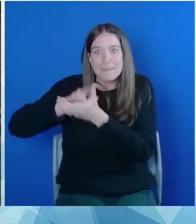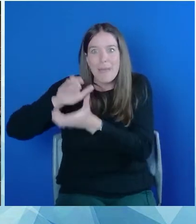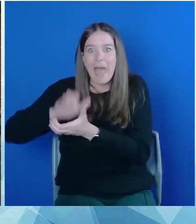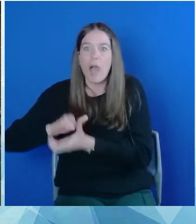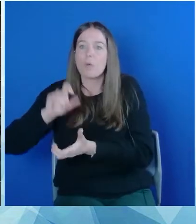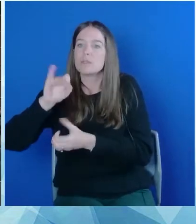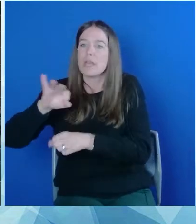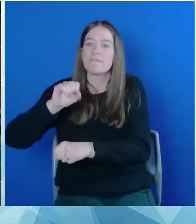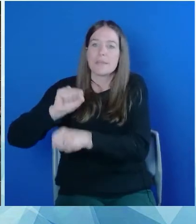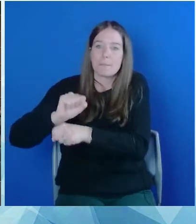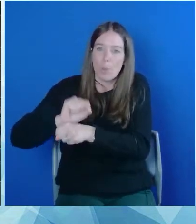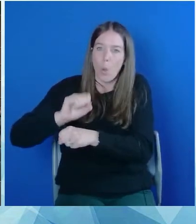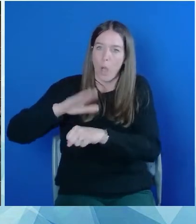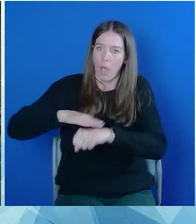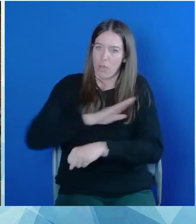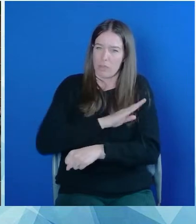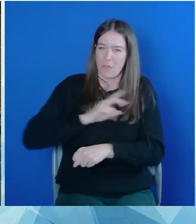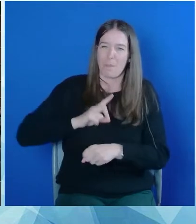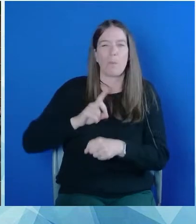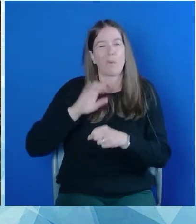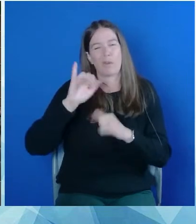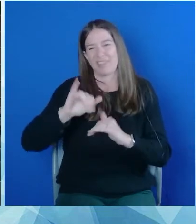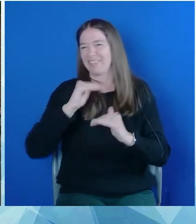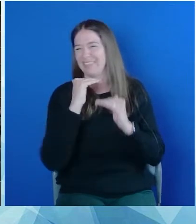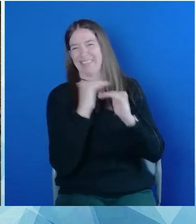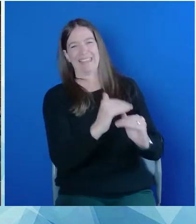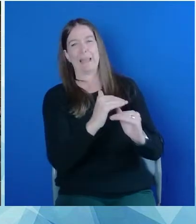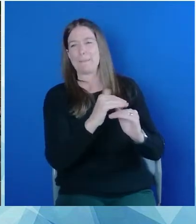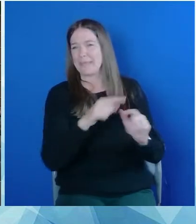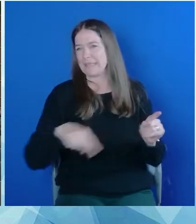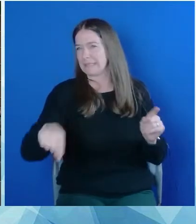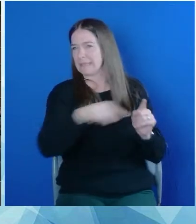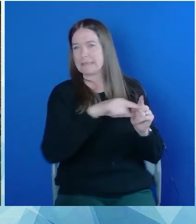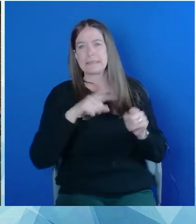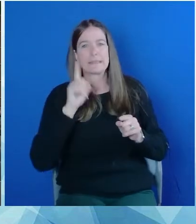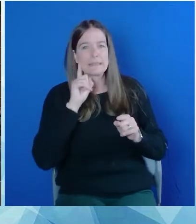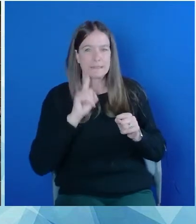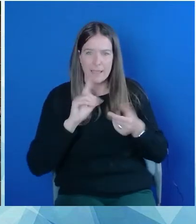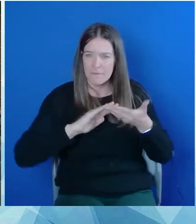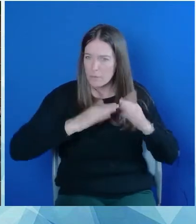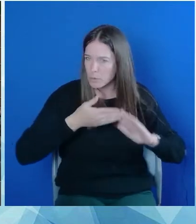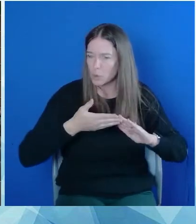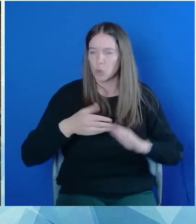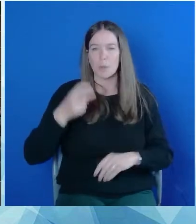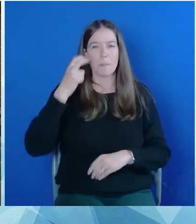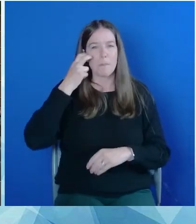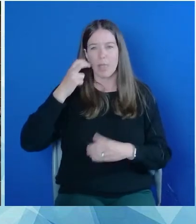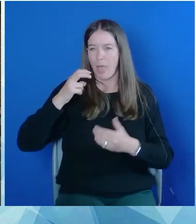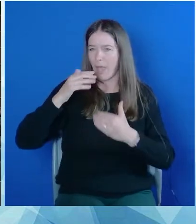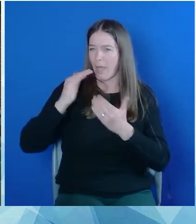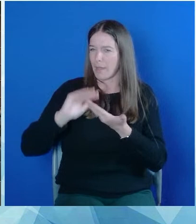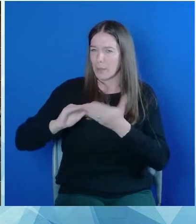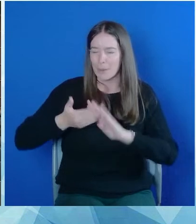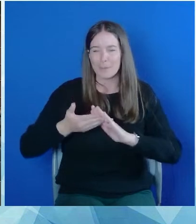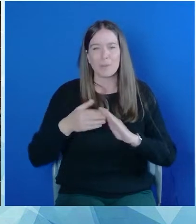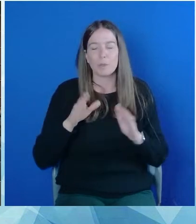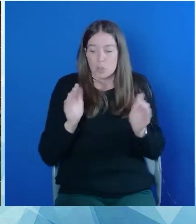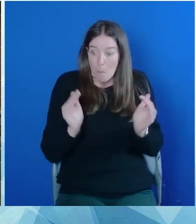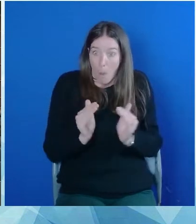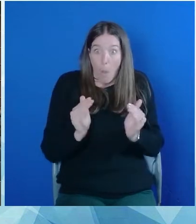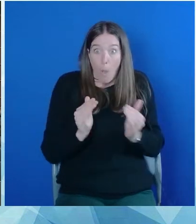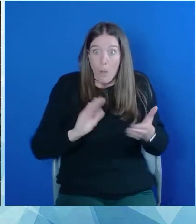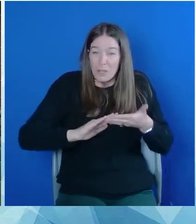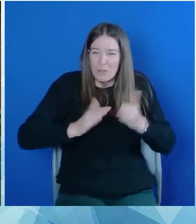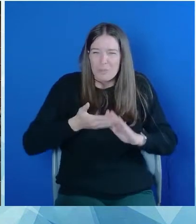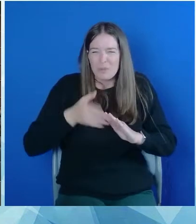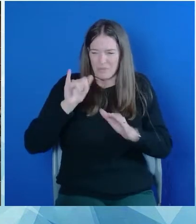to participate from the community, from the deaf community, from the blind community. Those communities are already very small, and I think that language